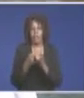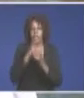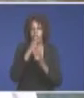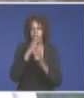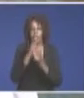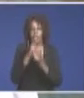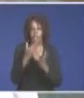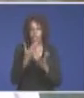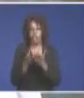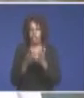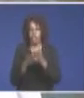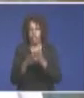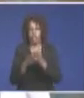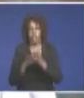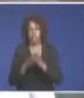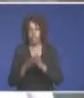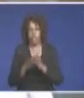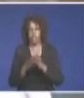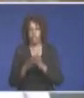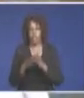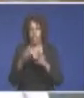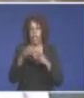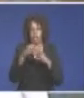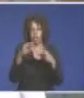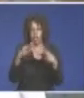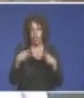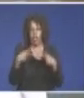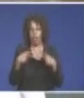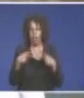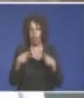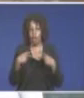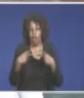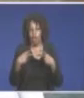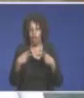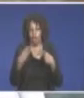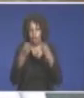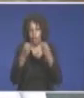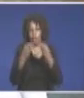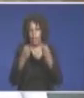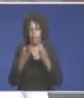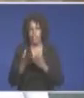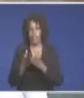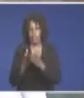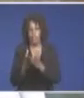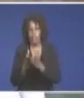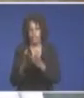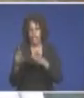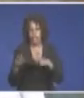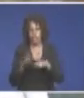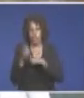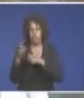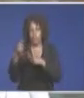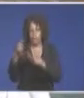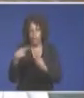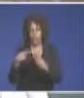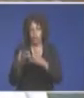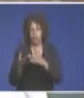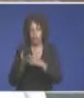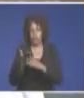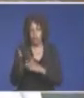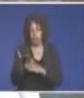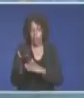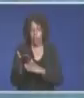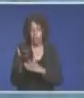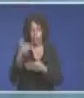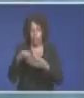condition that it ought to be in, particularly having regard to the number of boats and tourists that come through here to get into the